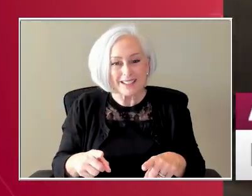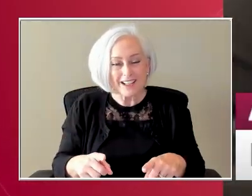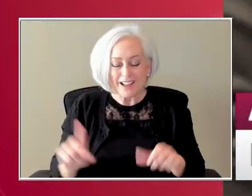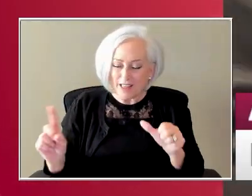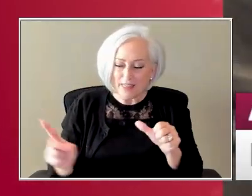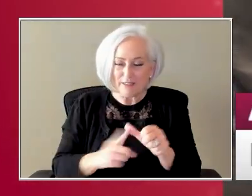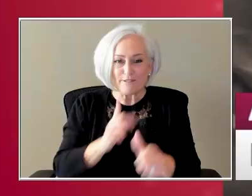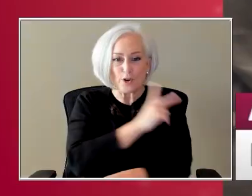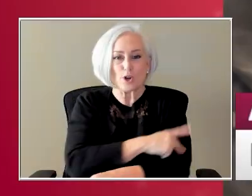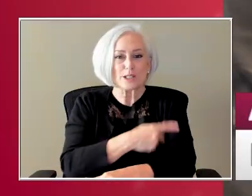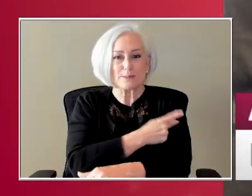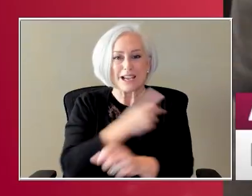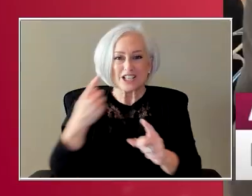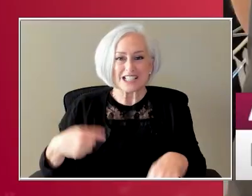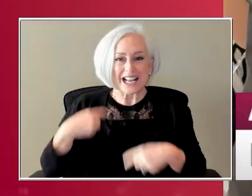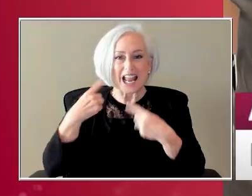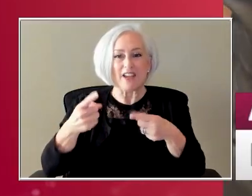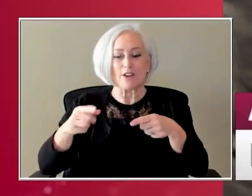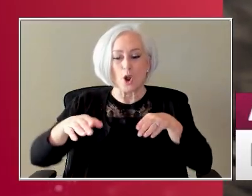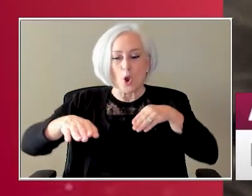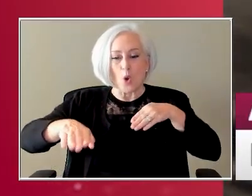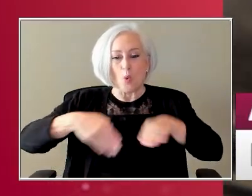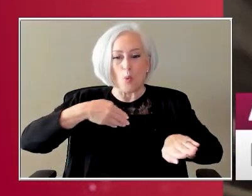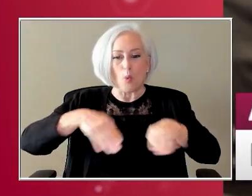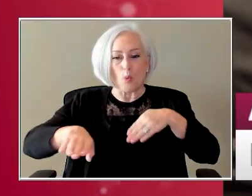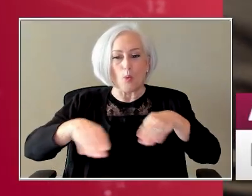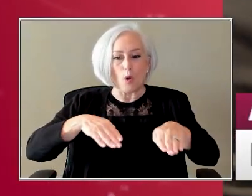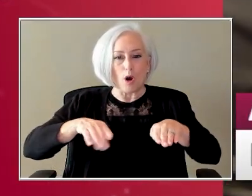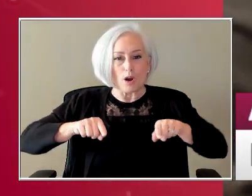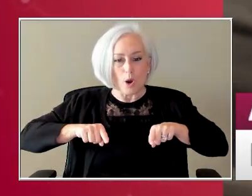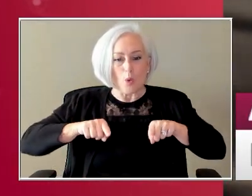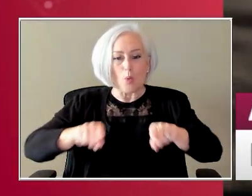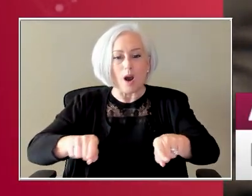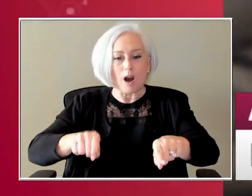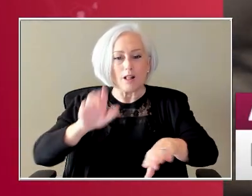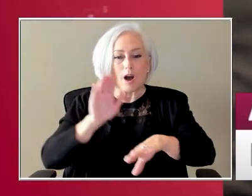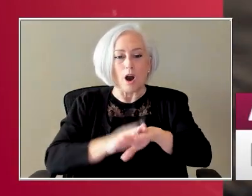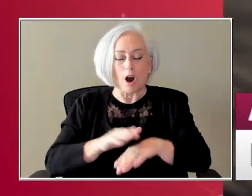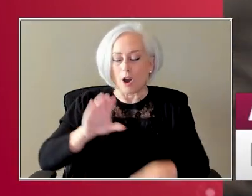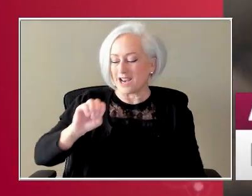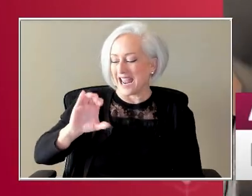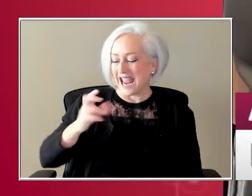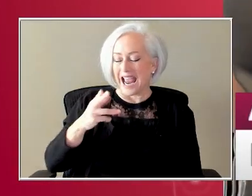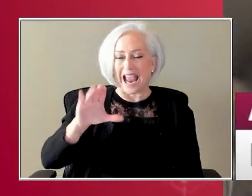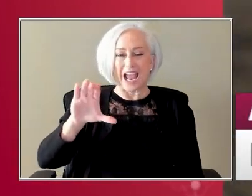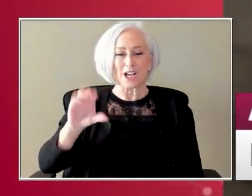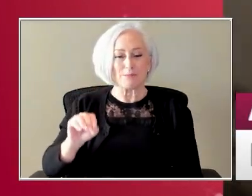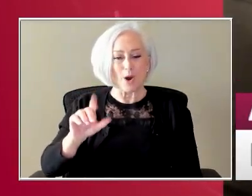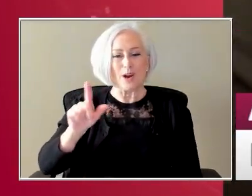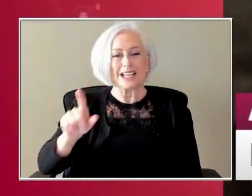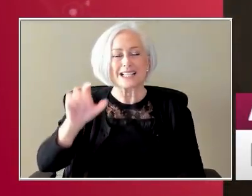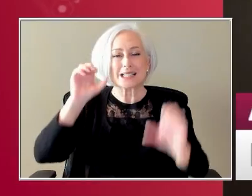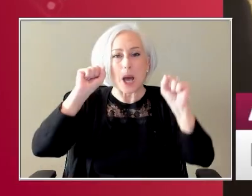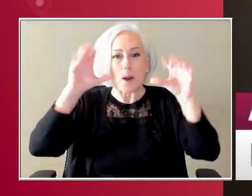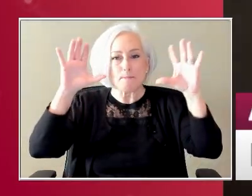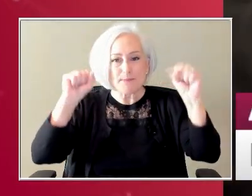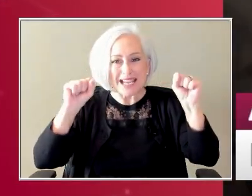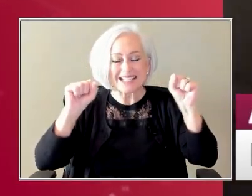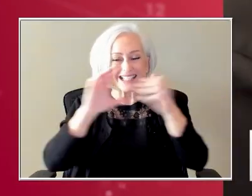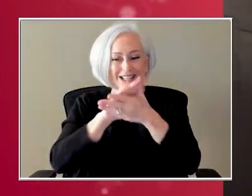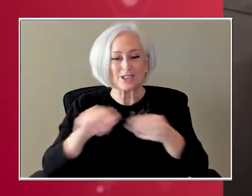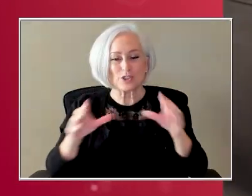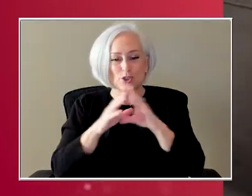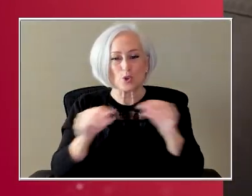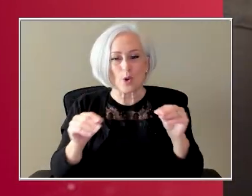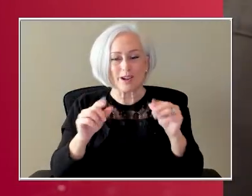walk while on VA ECMO. His remarkable story of survival and why surfing is in the